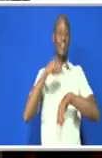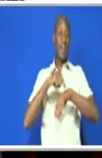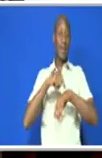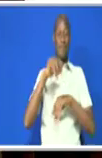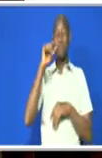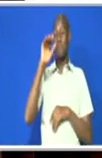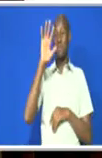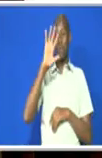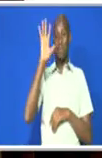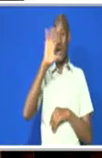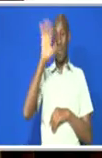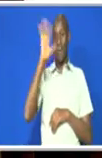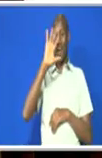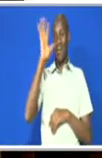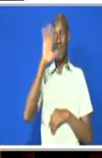is